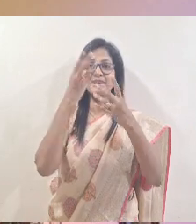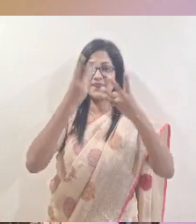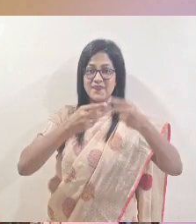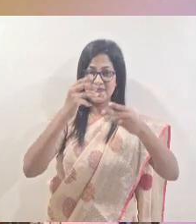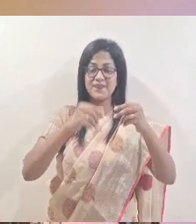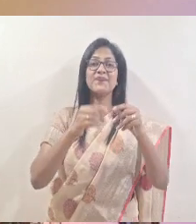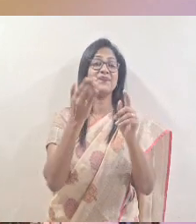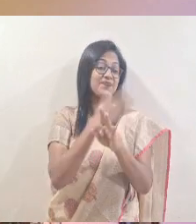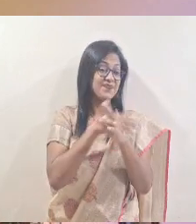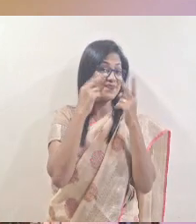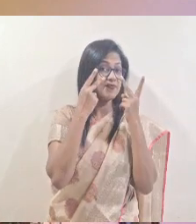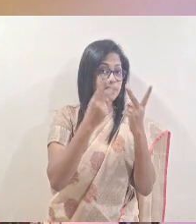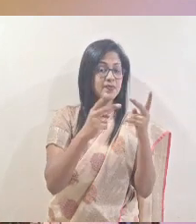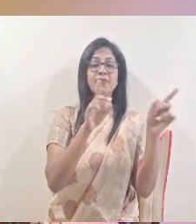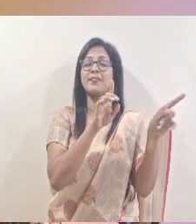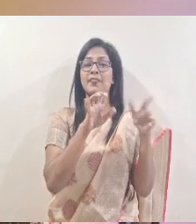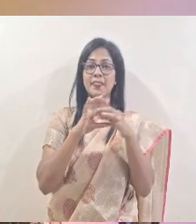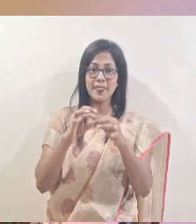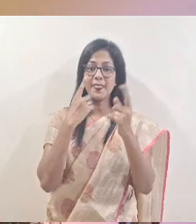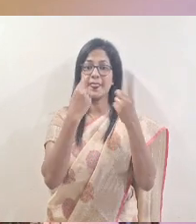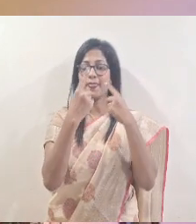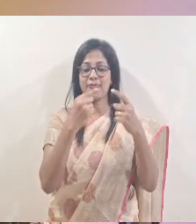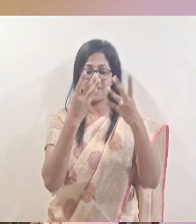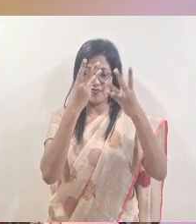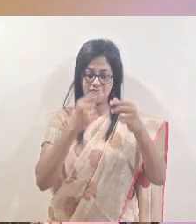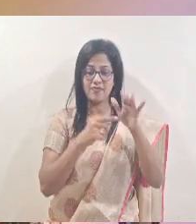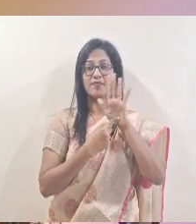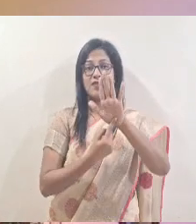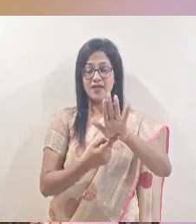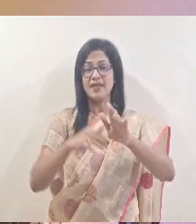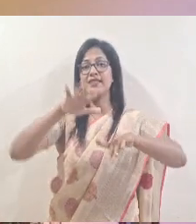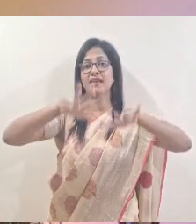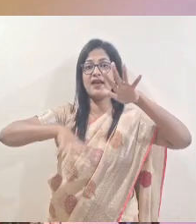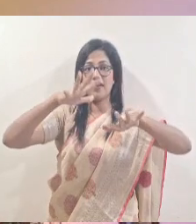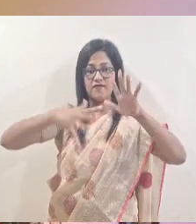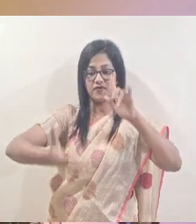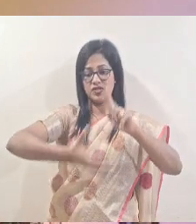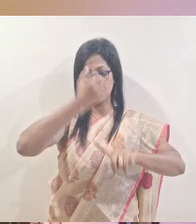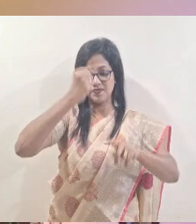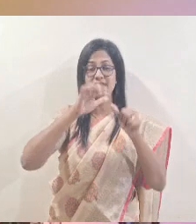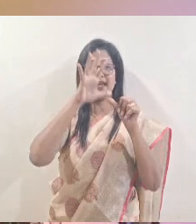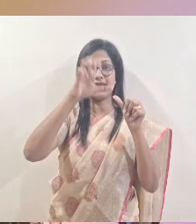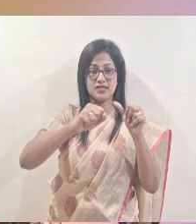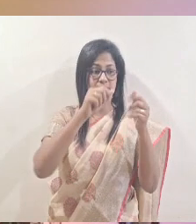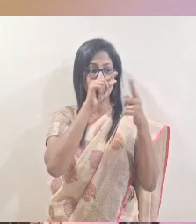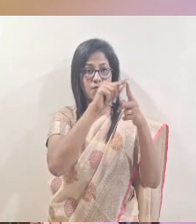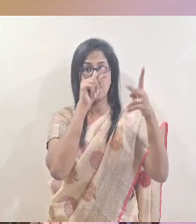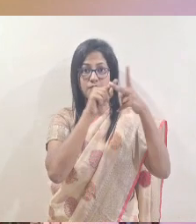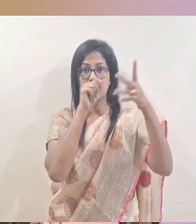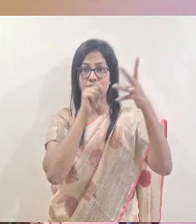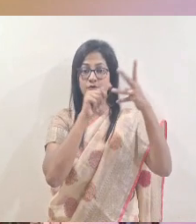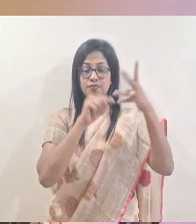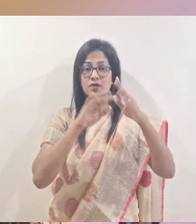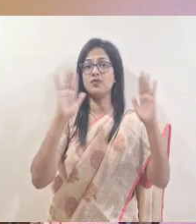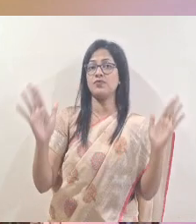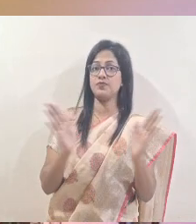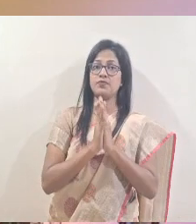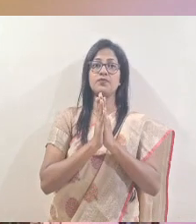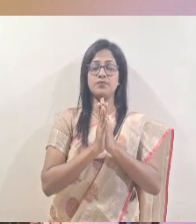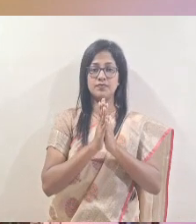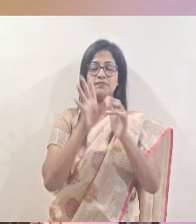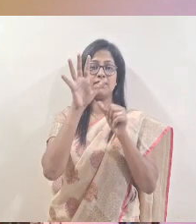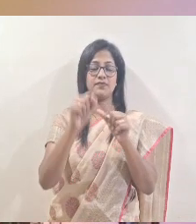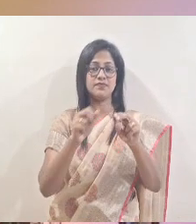parameters that you saw earlier is evaluated using this equation, and then the average of the accessibility of each parameters give the total accessibility